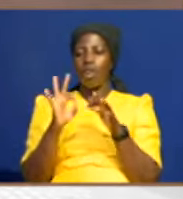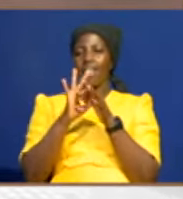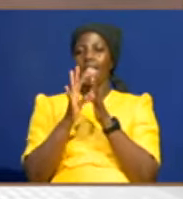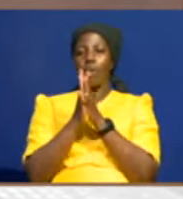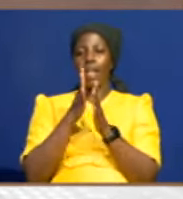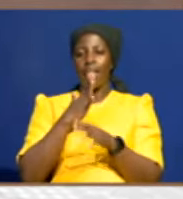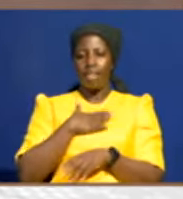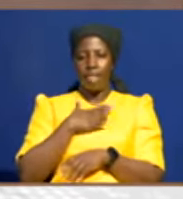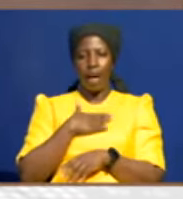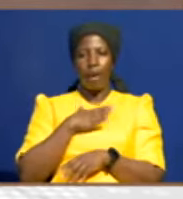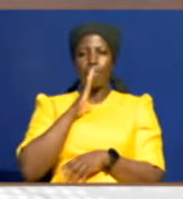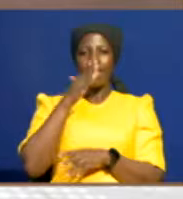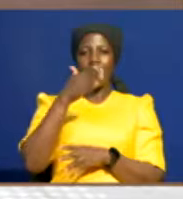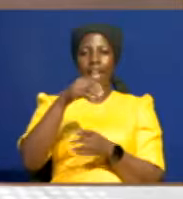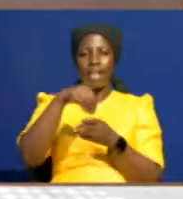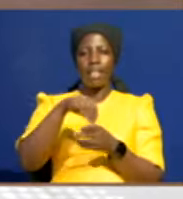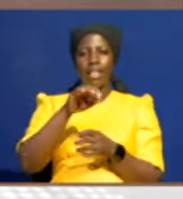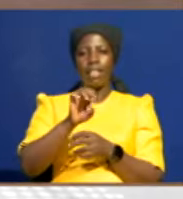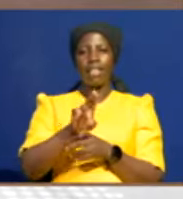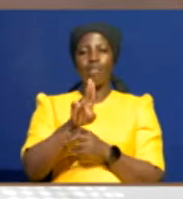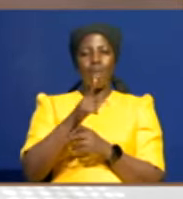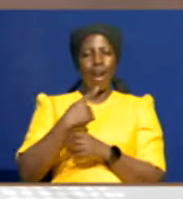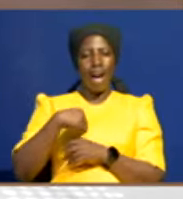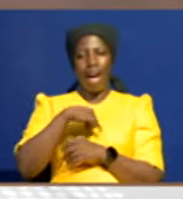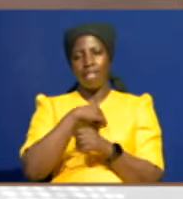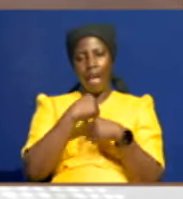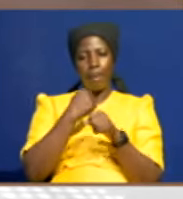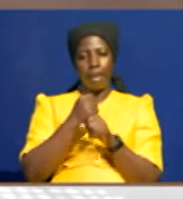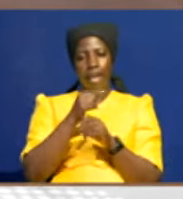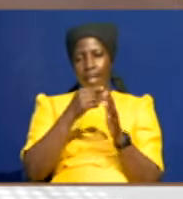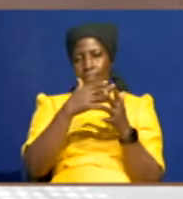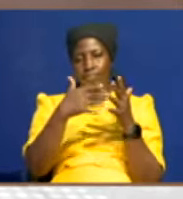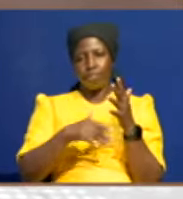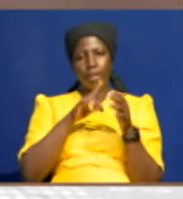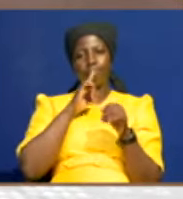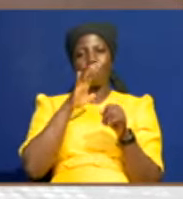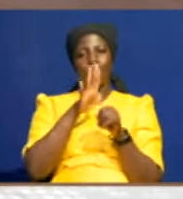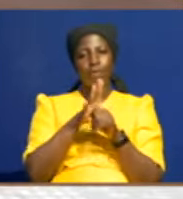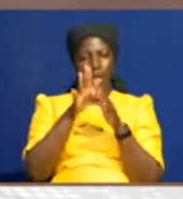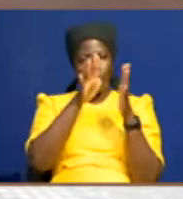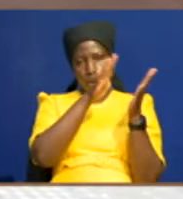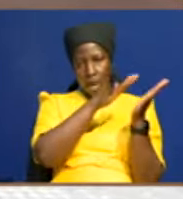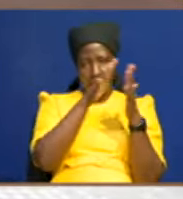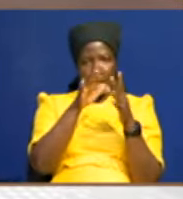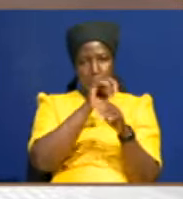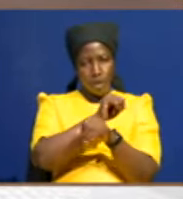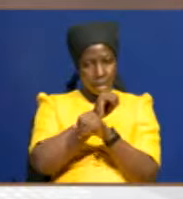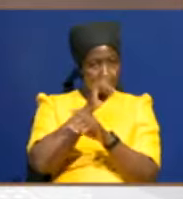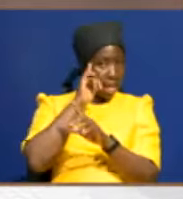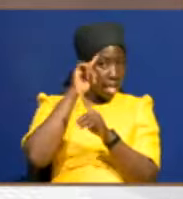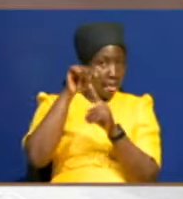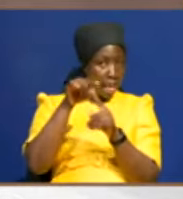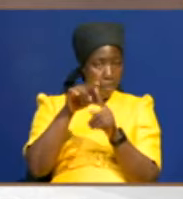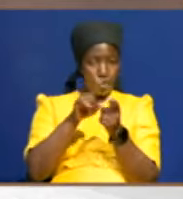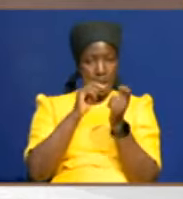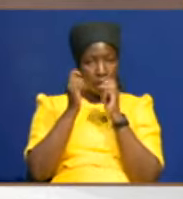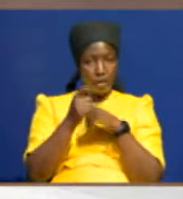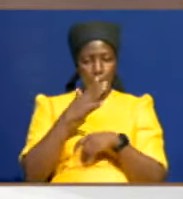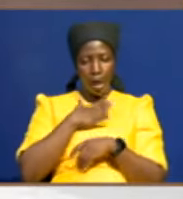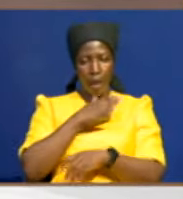presence in the European Union. We are making those commitments in climate protection. We are planning to transform our energy